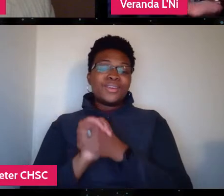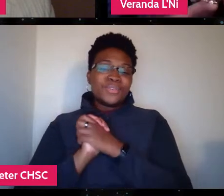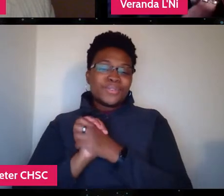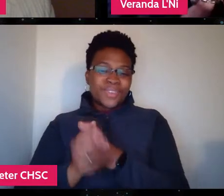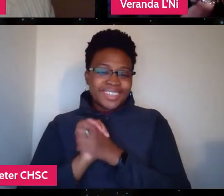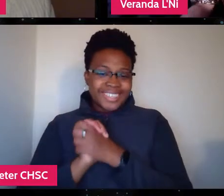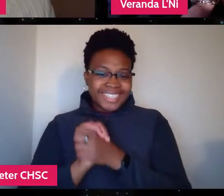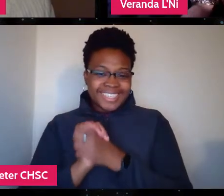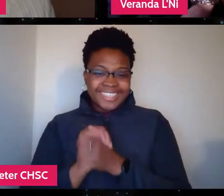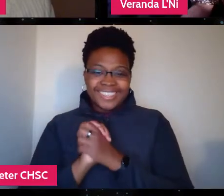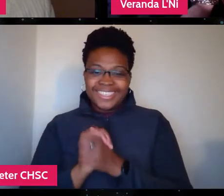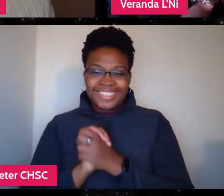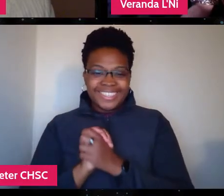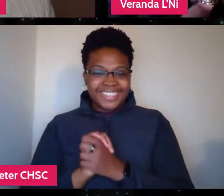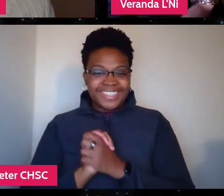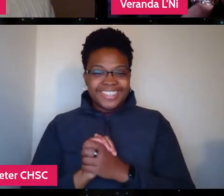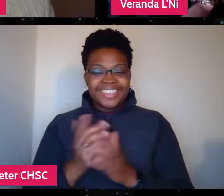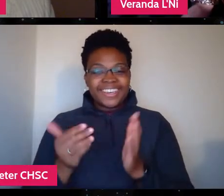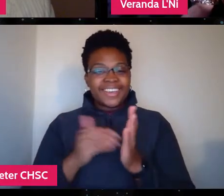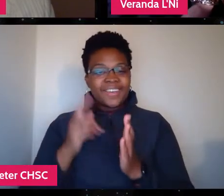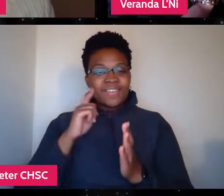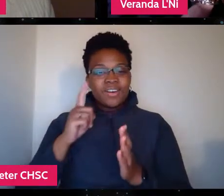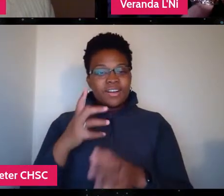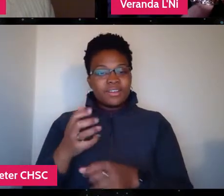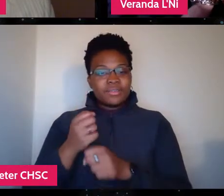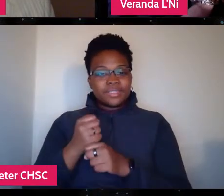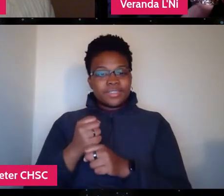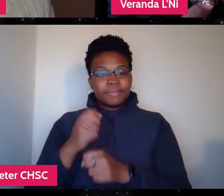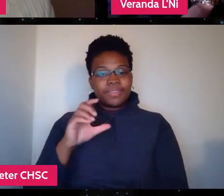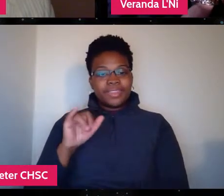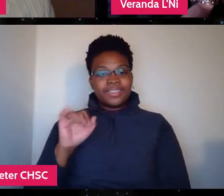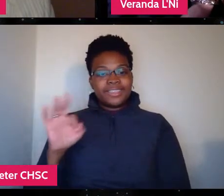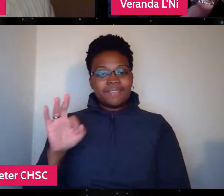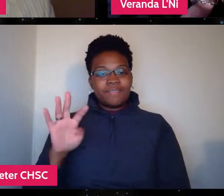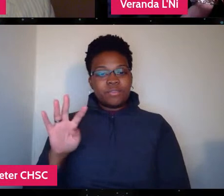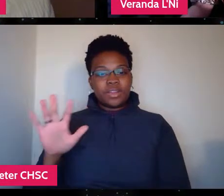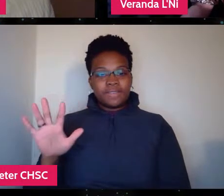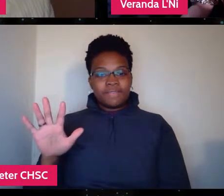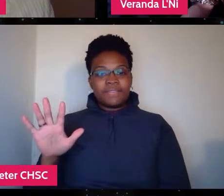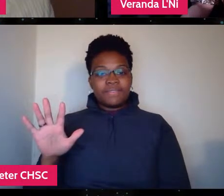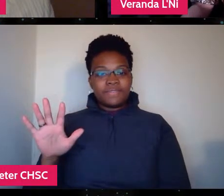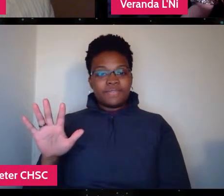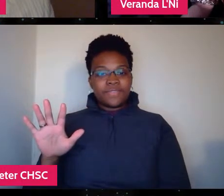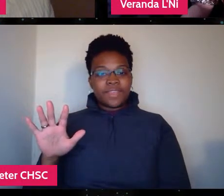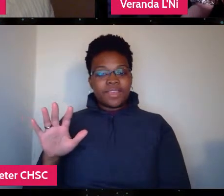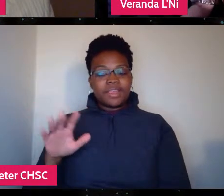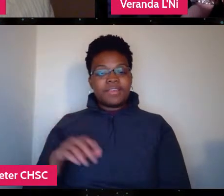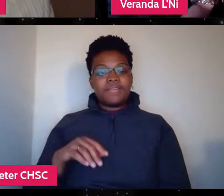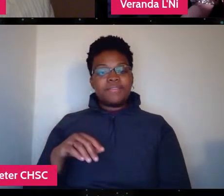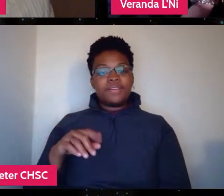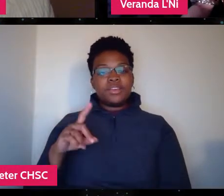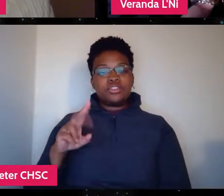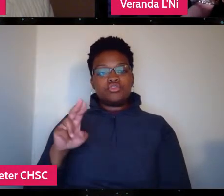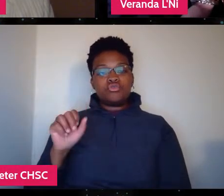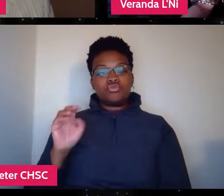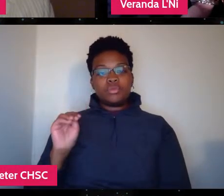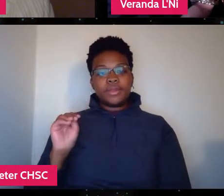congratulations. Again, for being the recipient of the CIFF45 Streams Dream Catcher